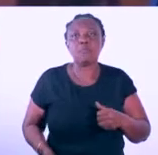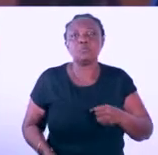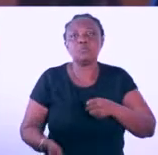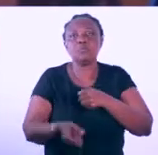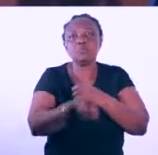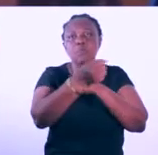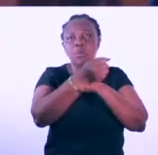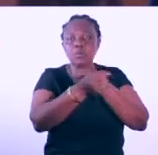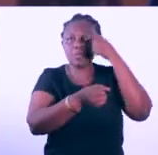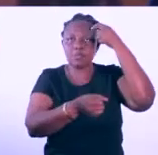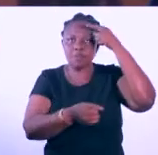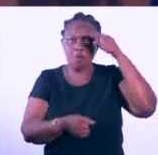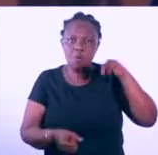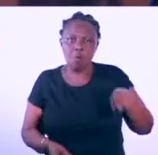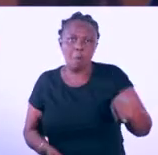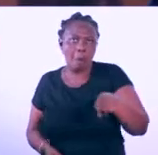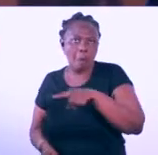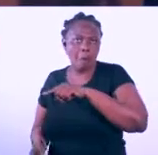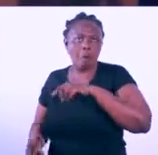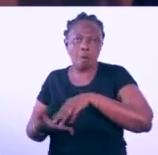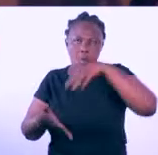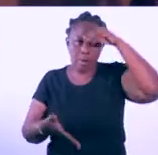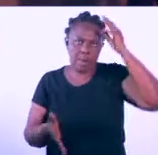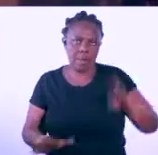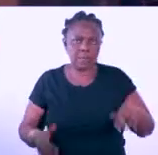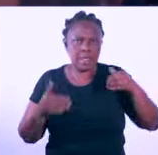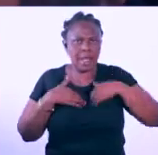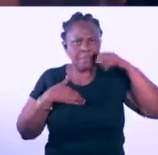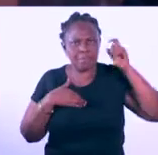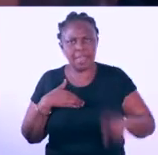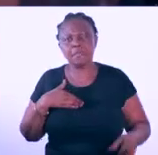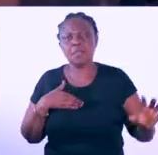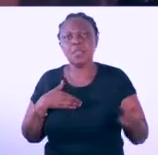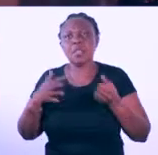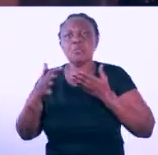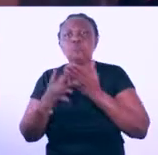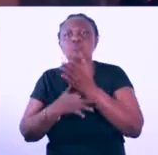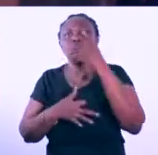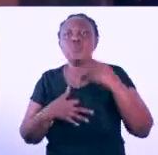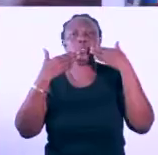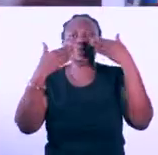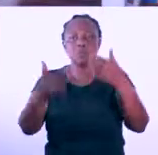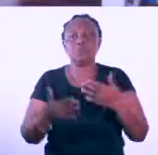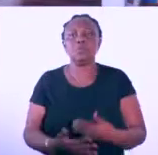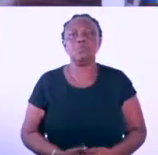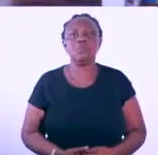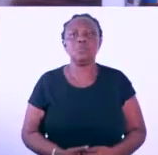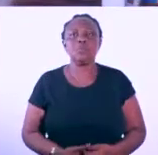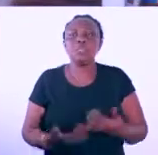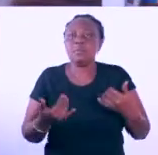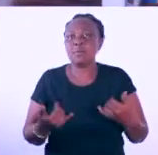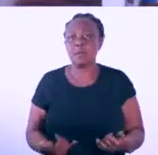learners. You must have time to take them through the processes. Thank you. And